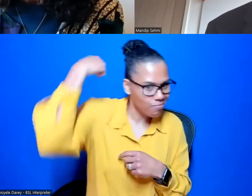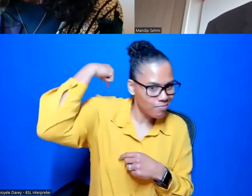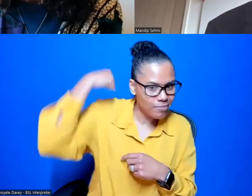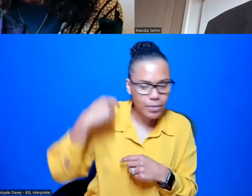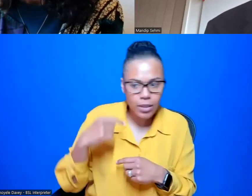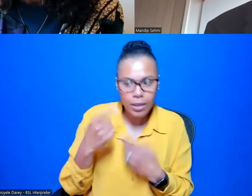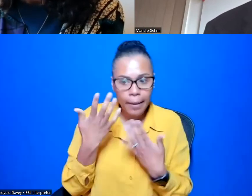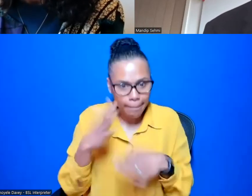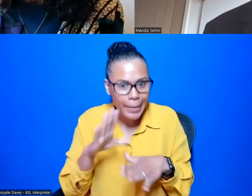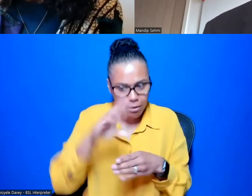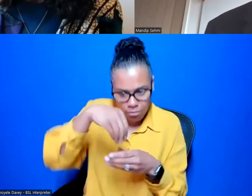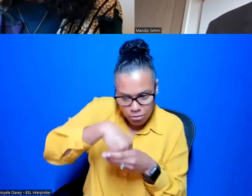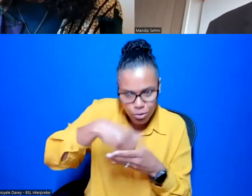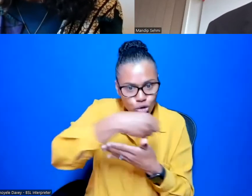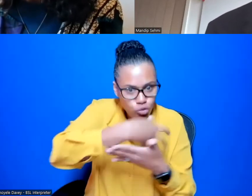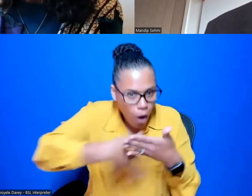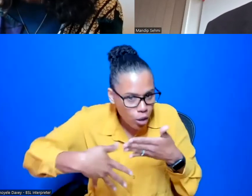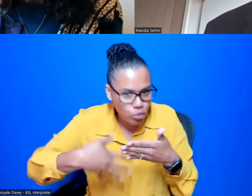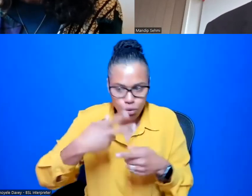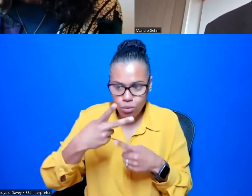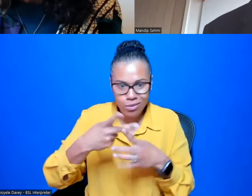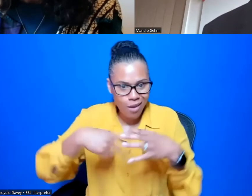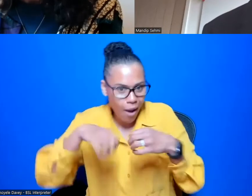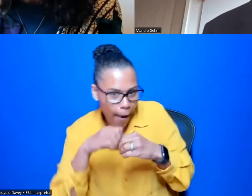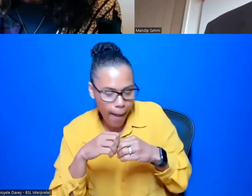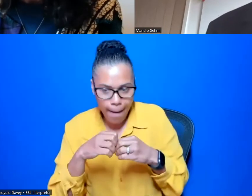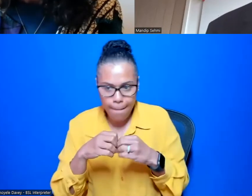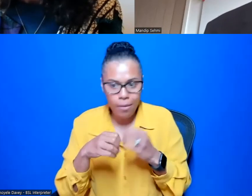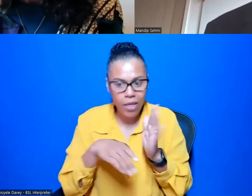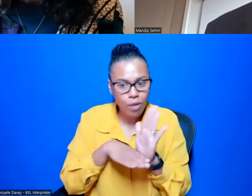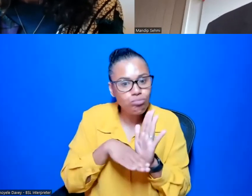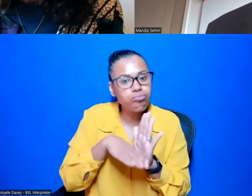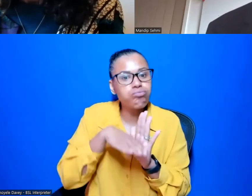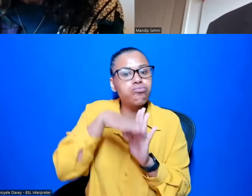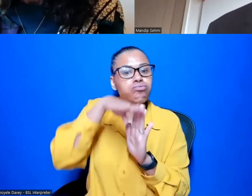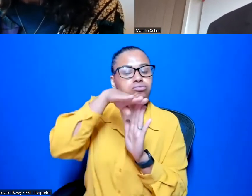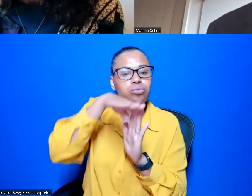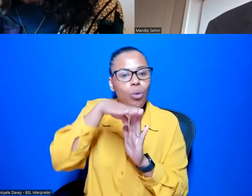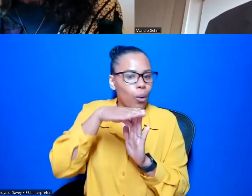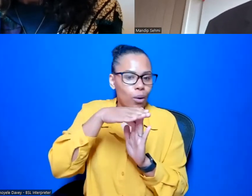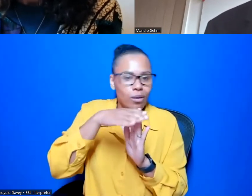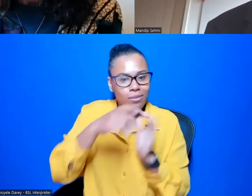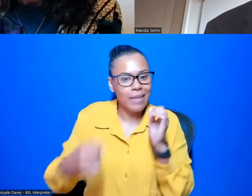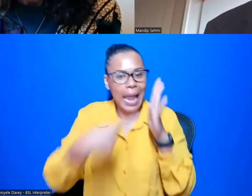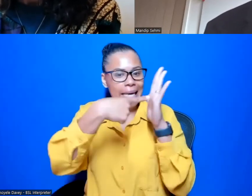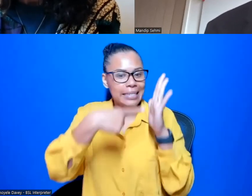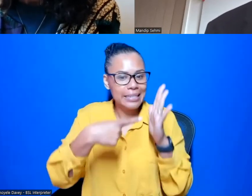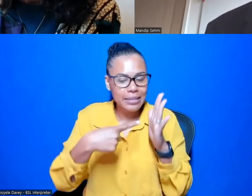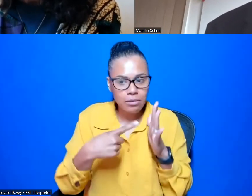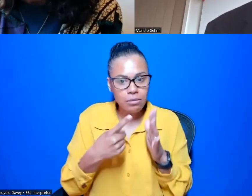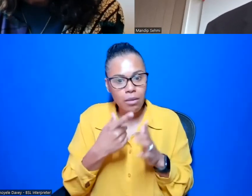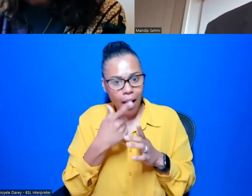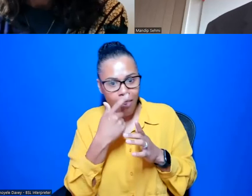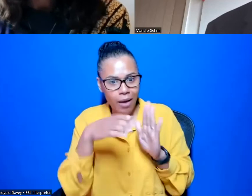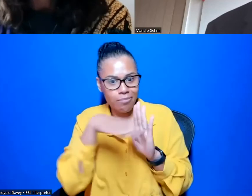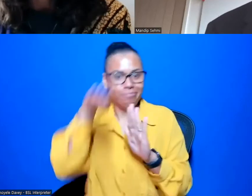grassroots, gone through club level to elite, and to be able to do some governance on it as well. To help new